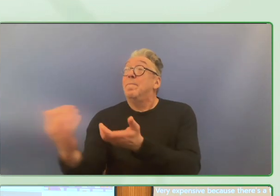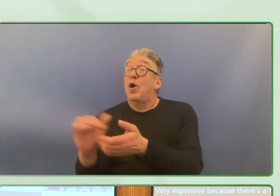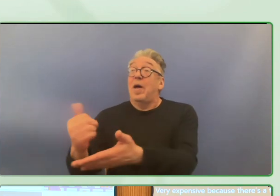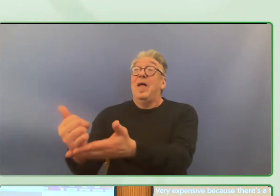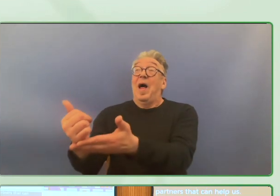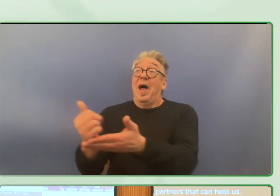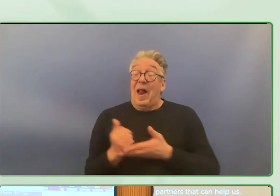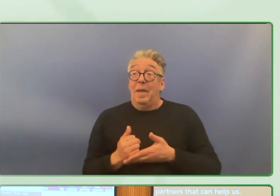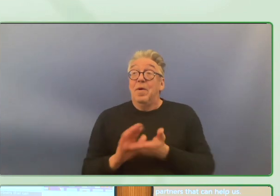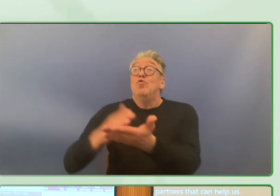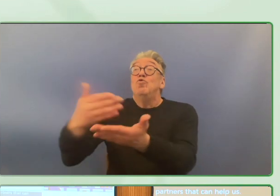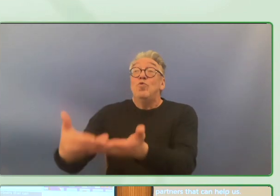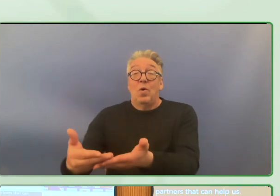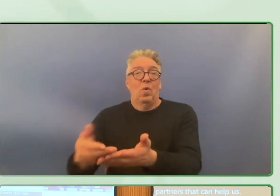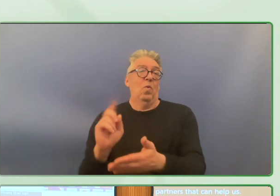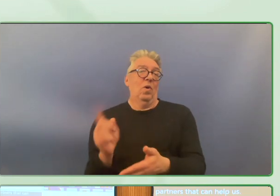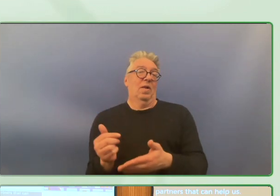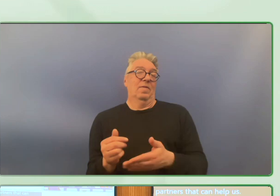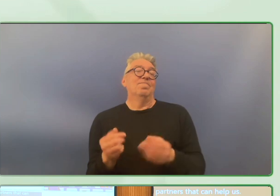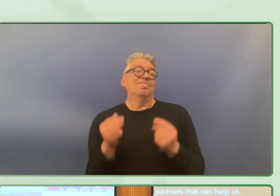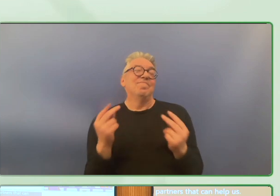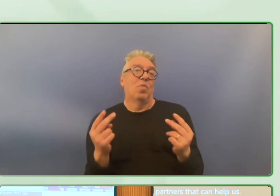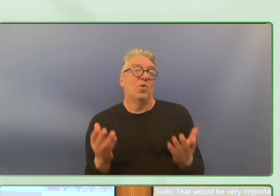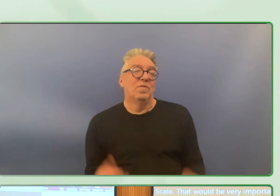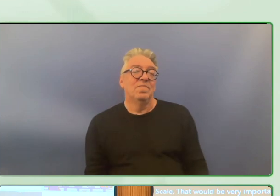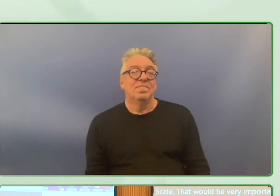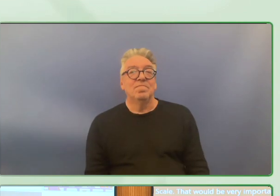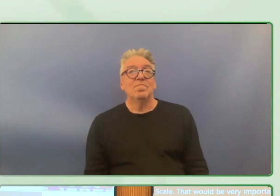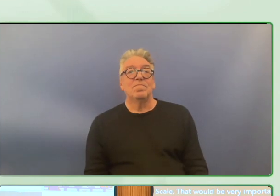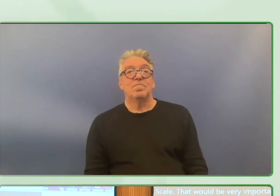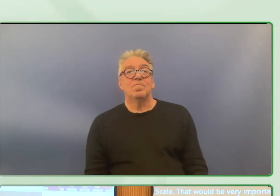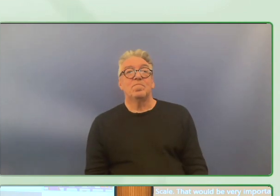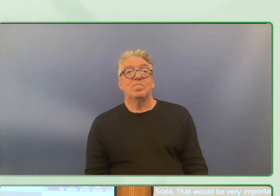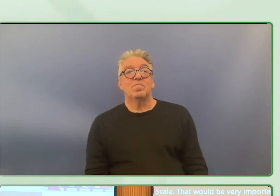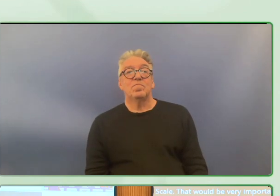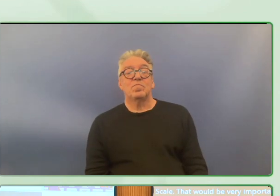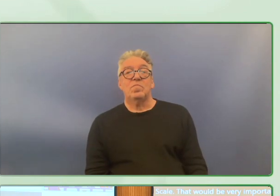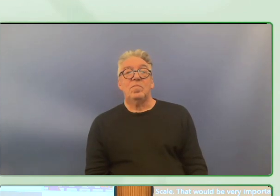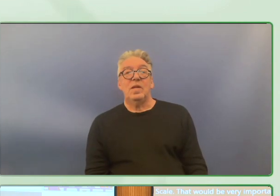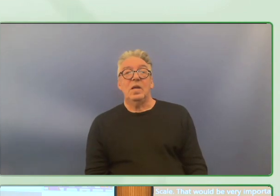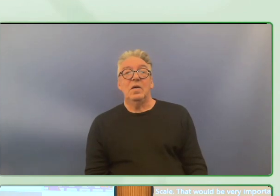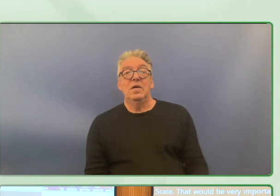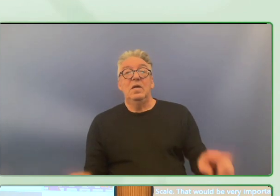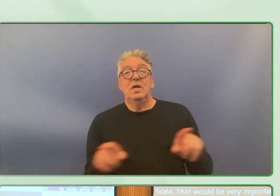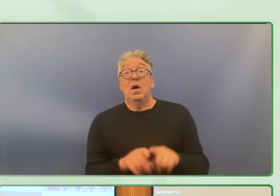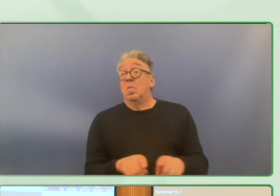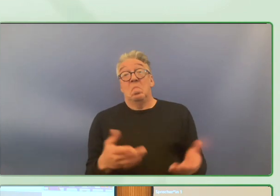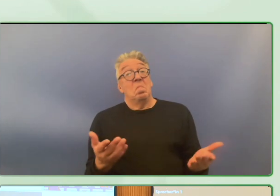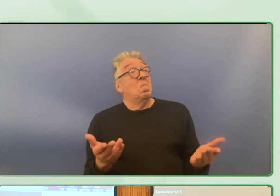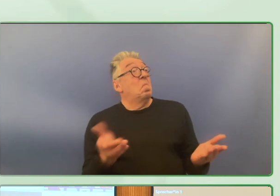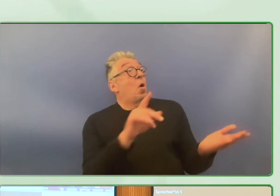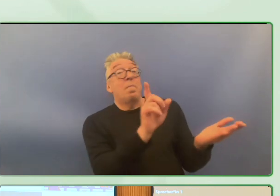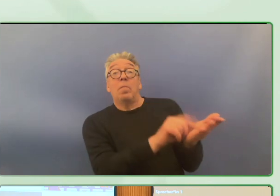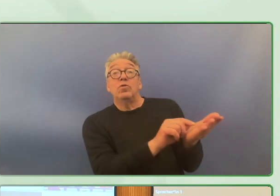be very important. We're also looking for publishers who want to license some of their content for us to